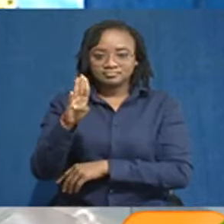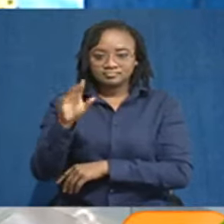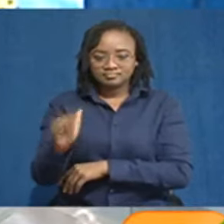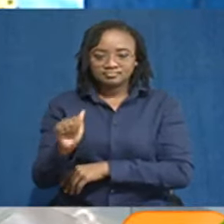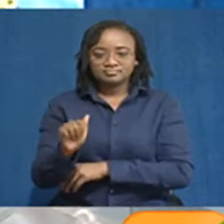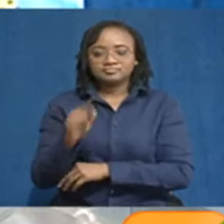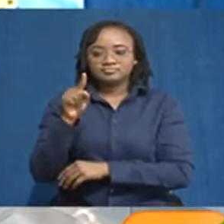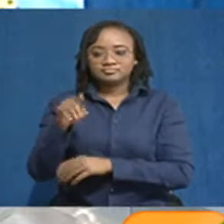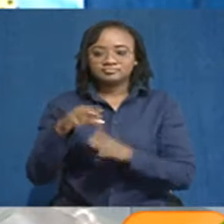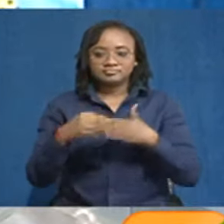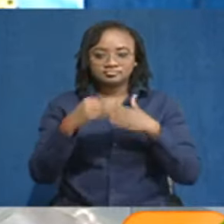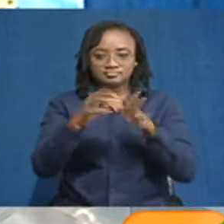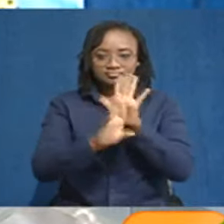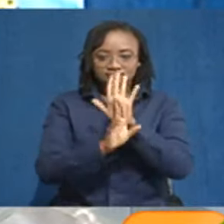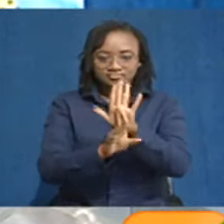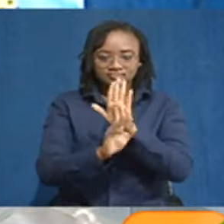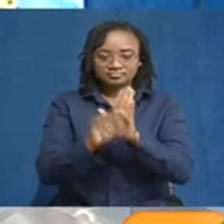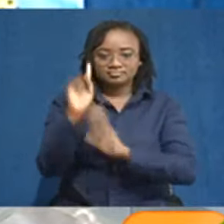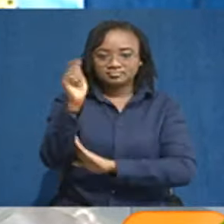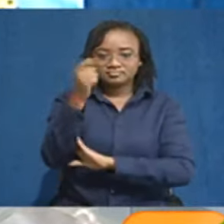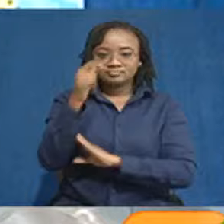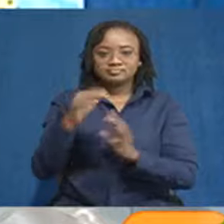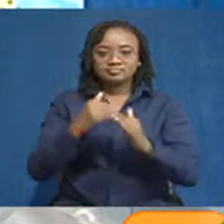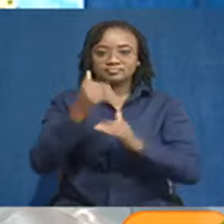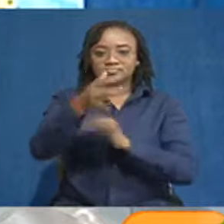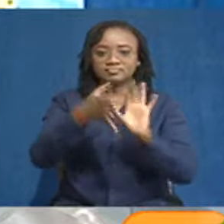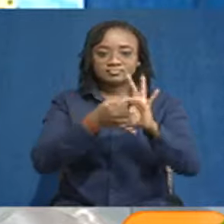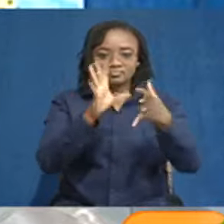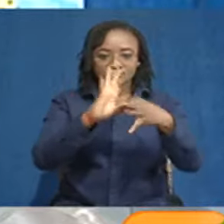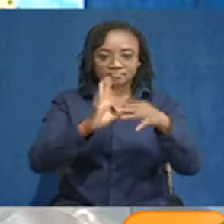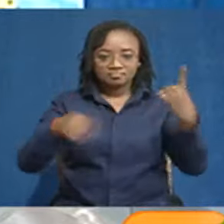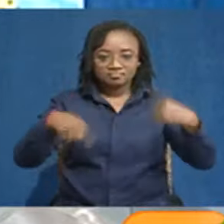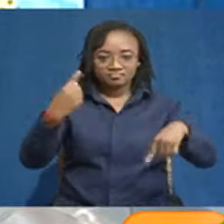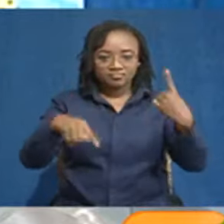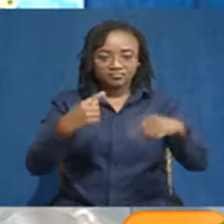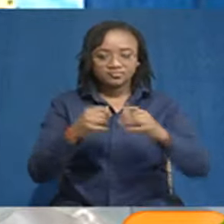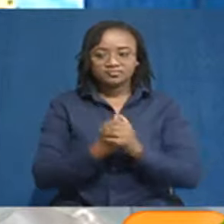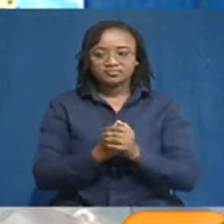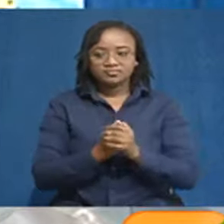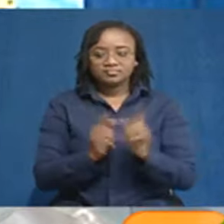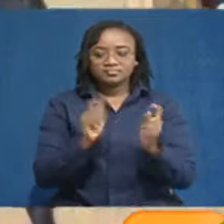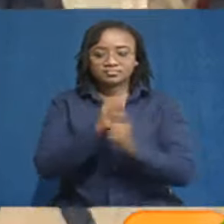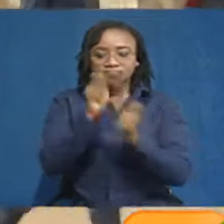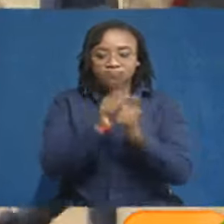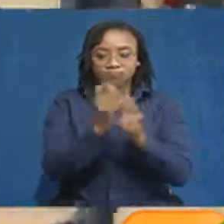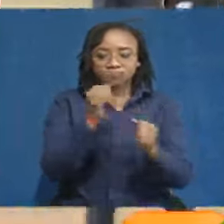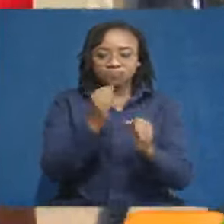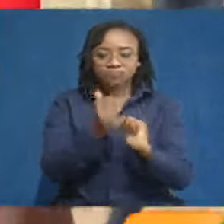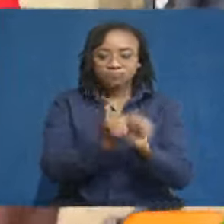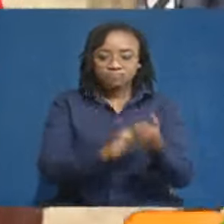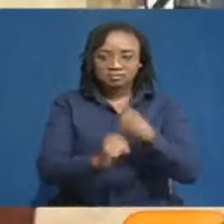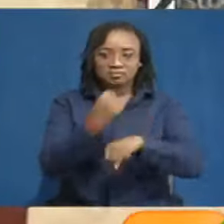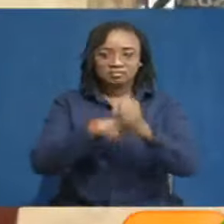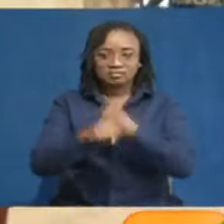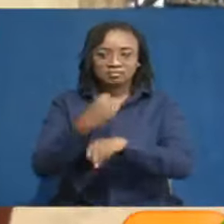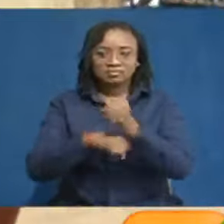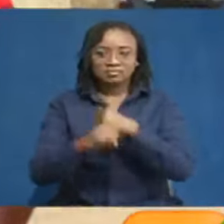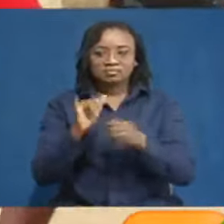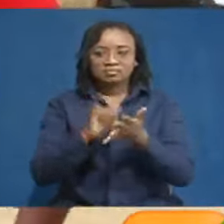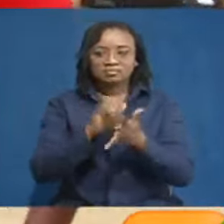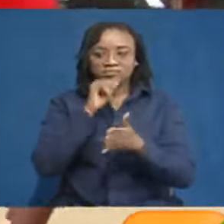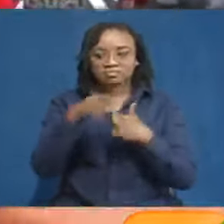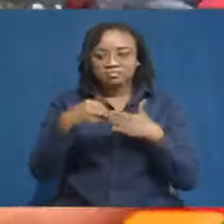Kenya kwenye michezo ijayo ya Olimpiki, haswa kwa michezo ambayo haijapewa kipaumbele humu nchini. Akizungumza kwenye warsha